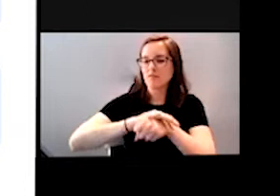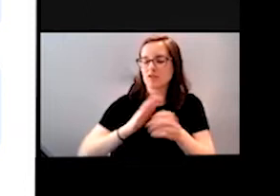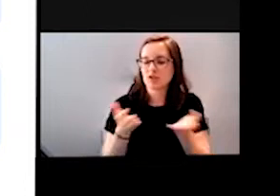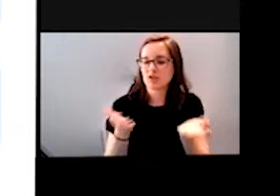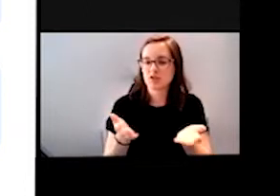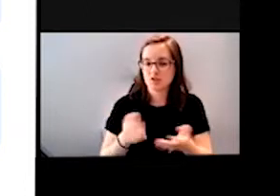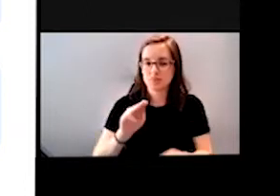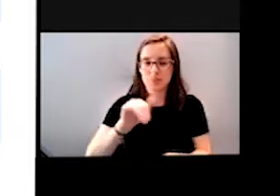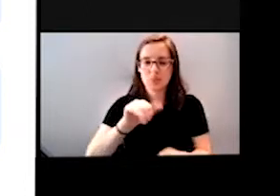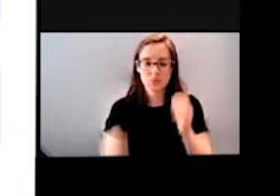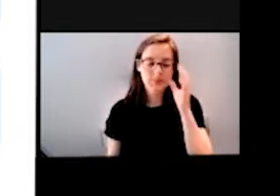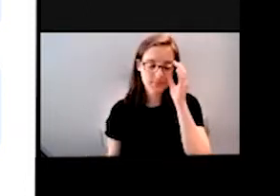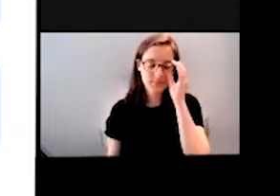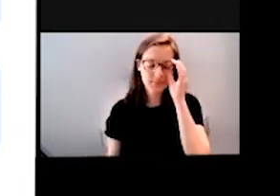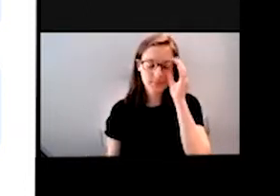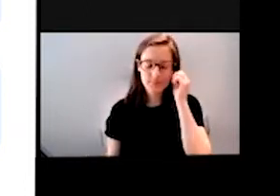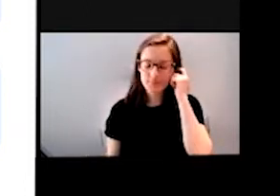for individuals in